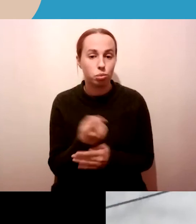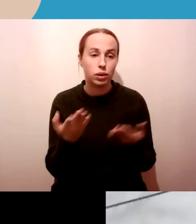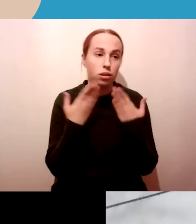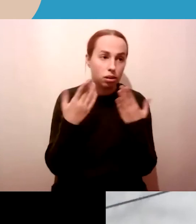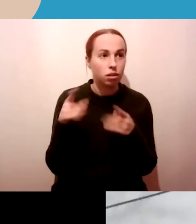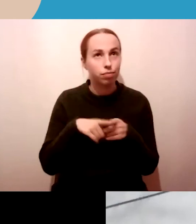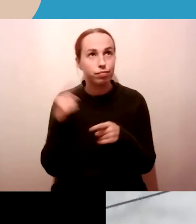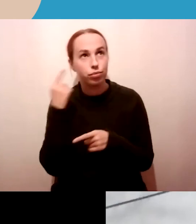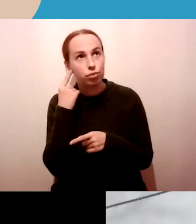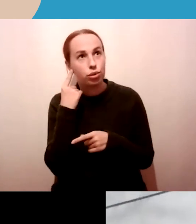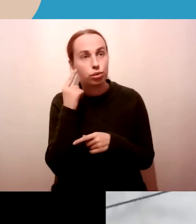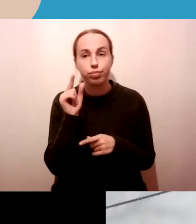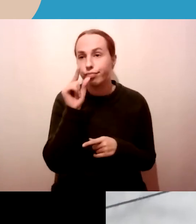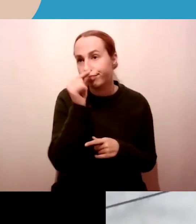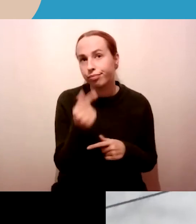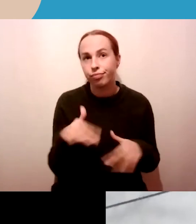carry?